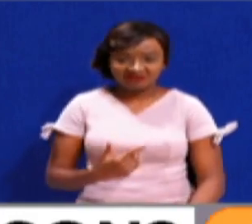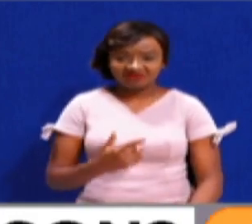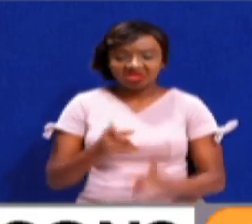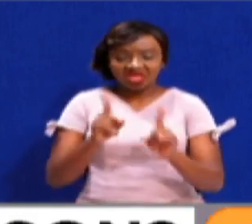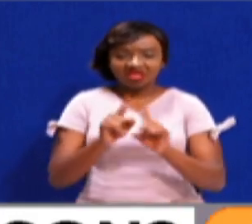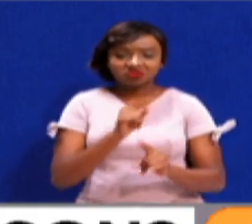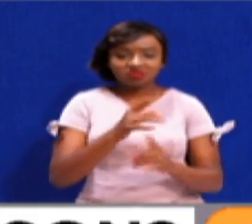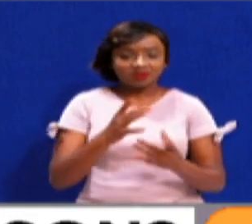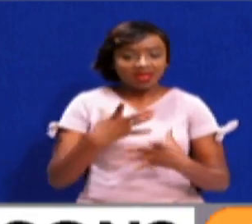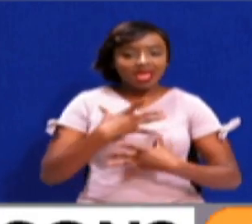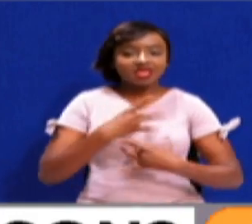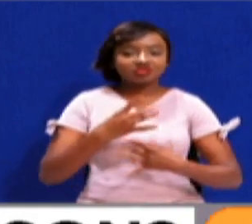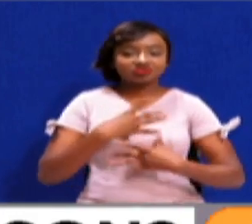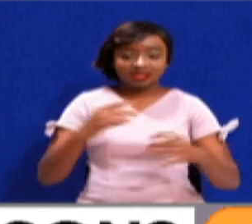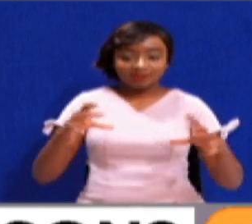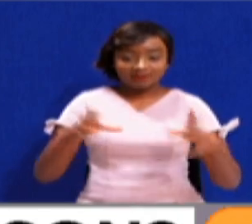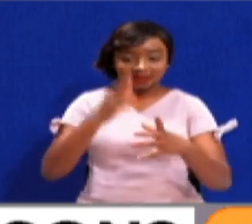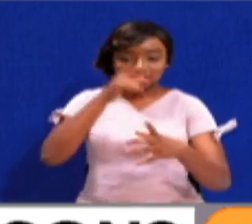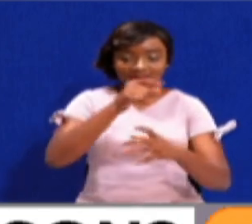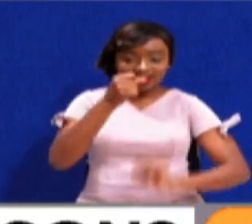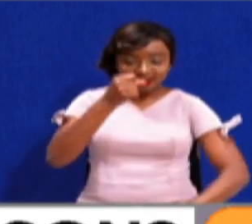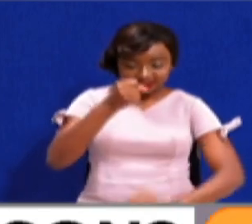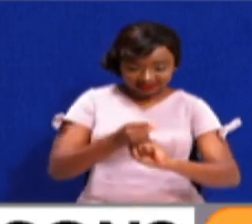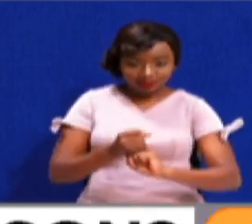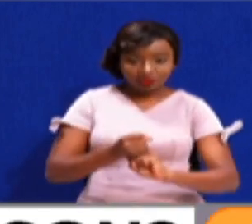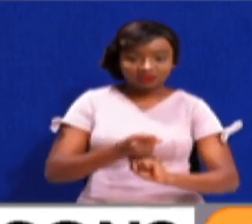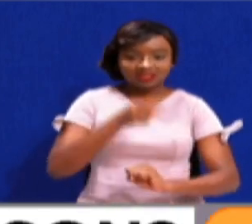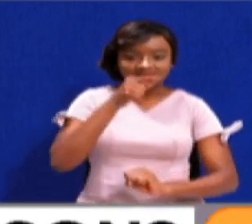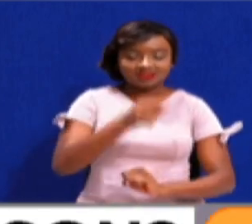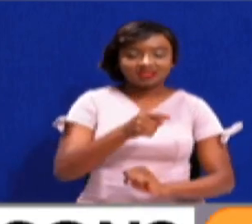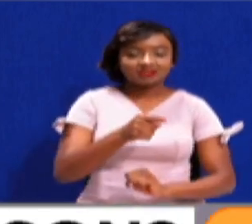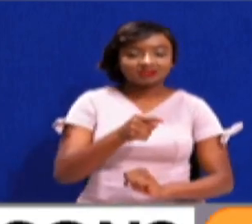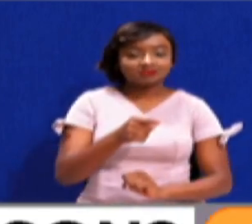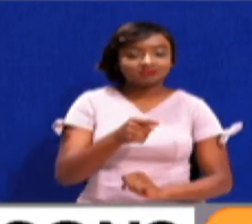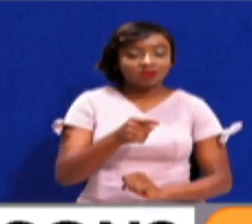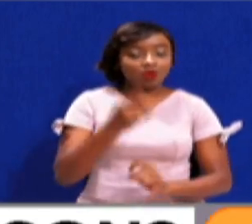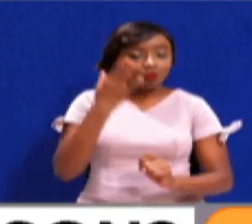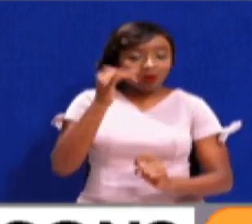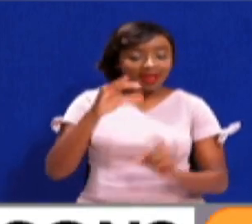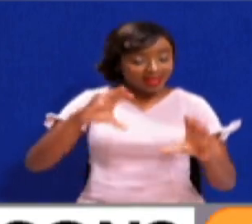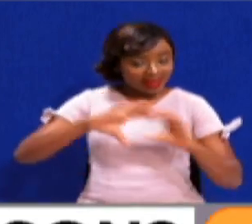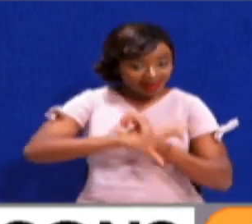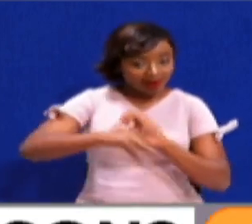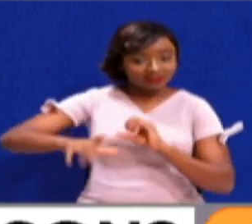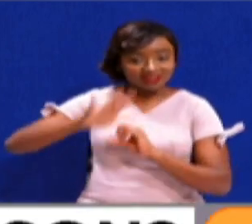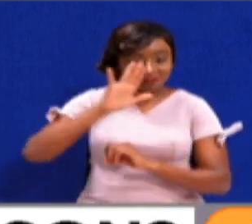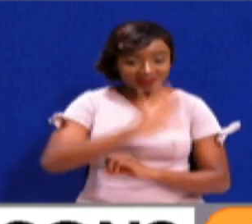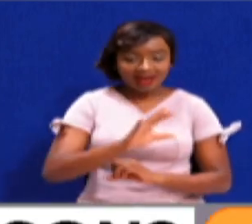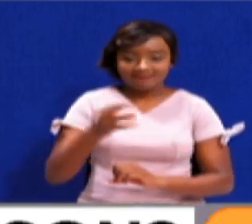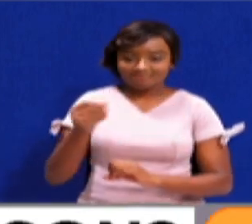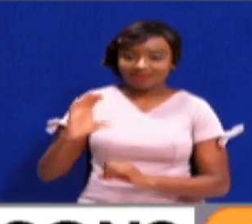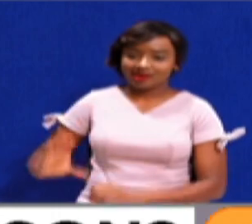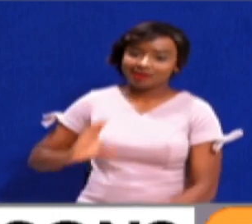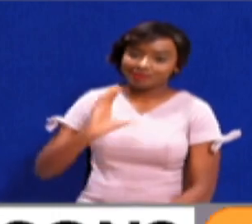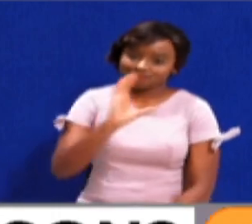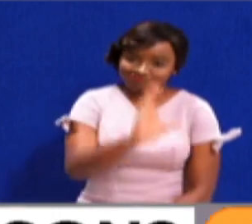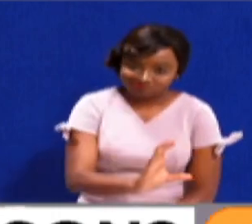interested party because she supports the formula because her county was gaining some money. So